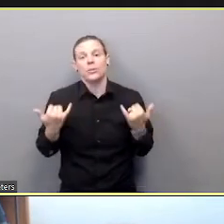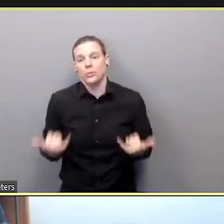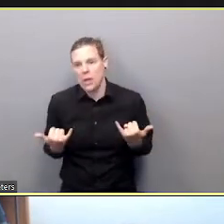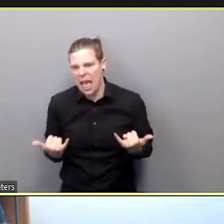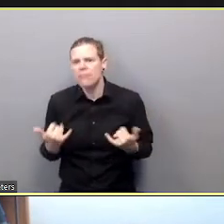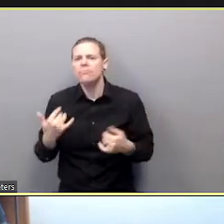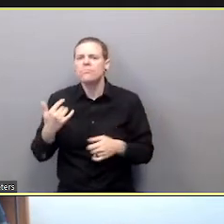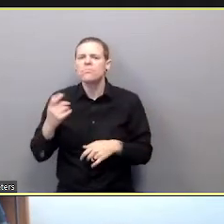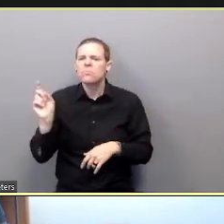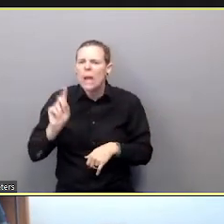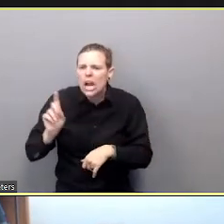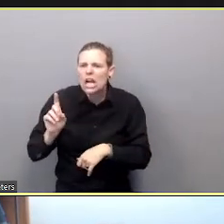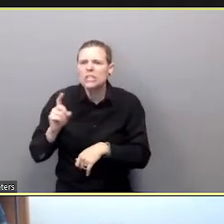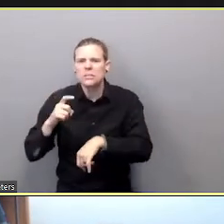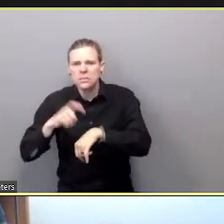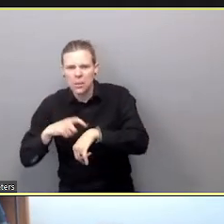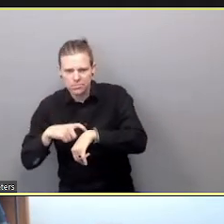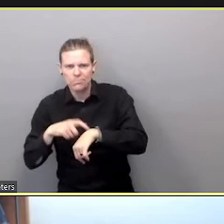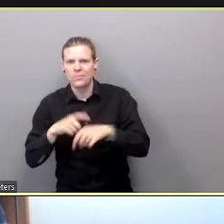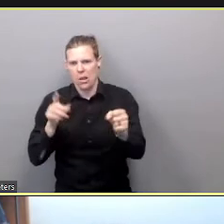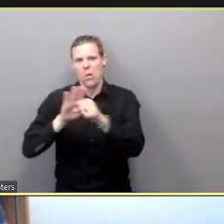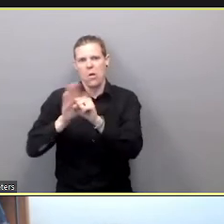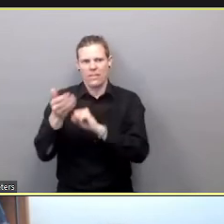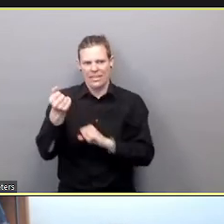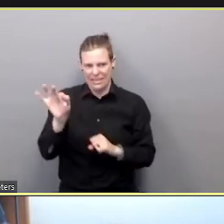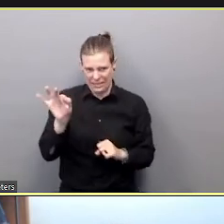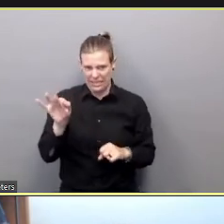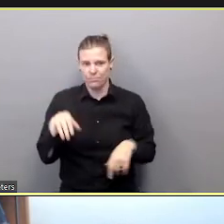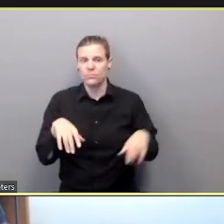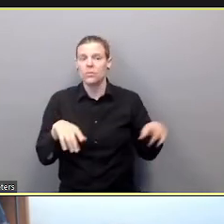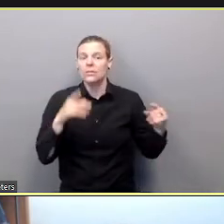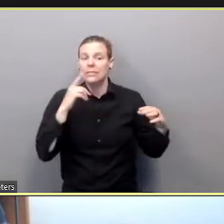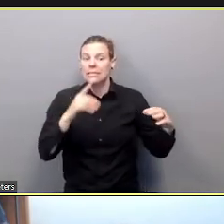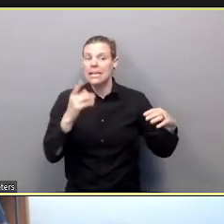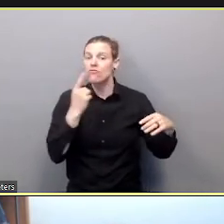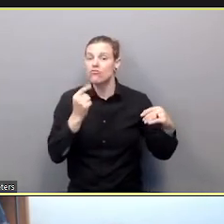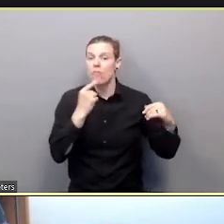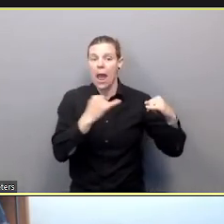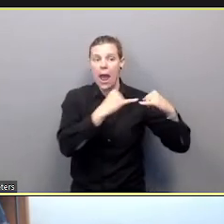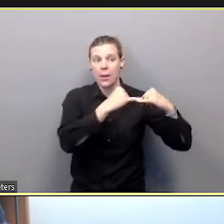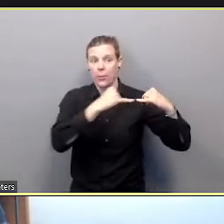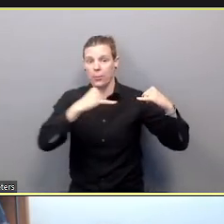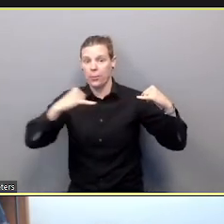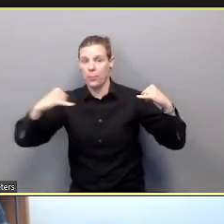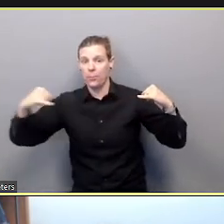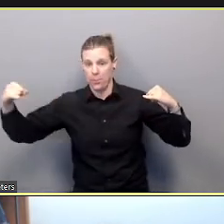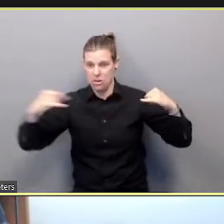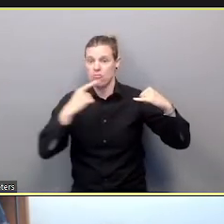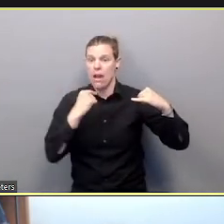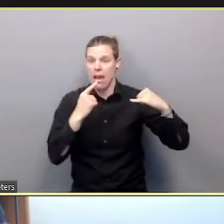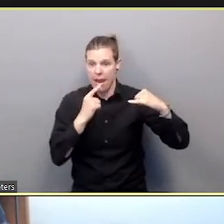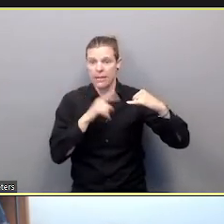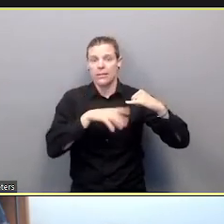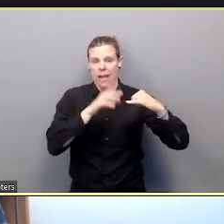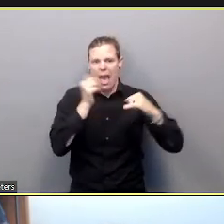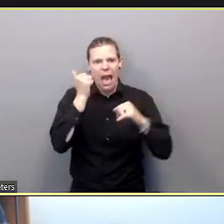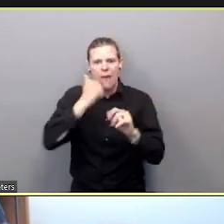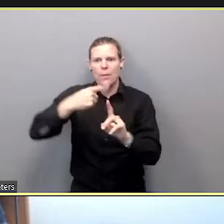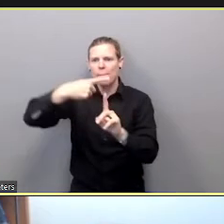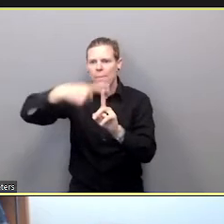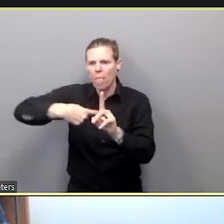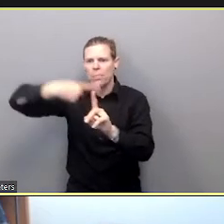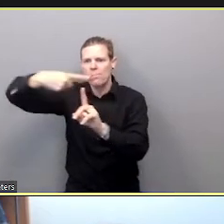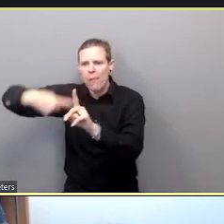If you look along the bottom, you can follow this by a month. And you see in the middle